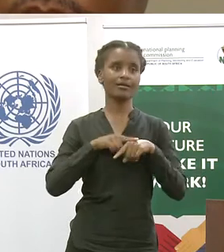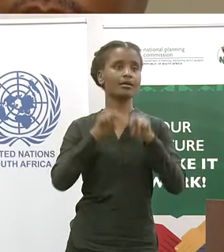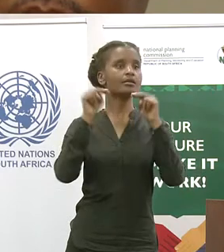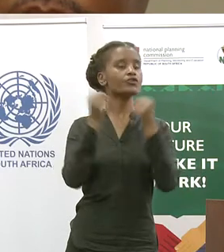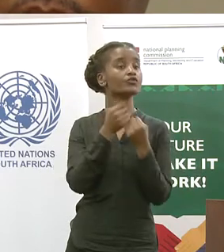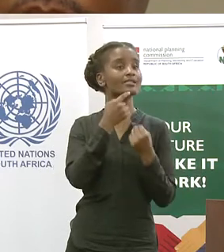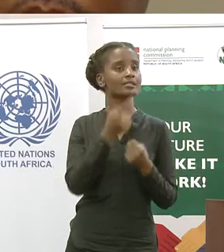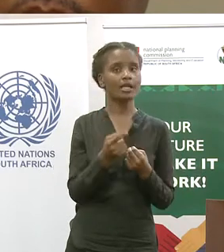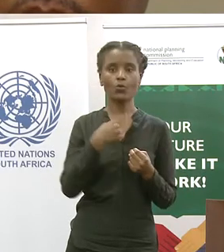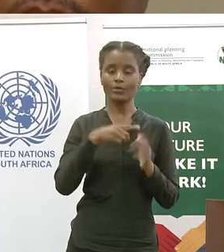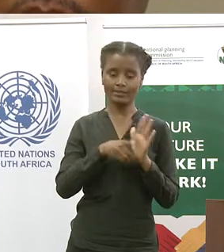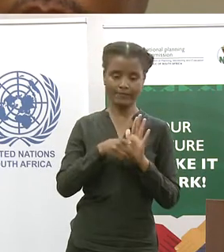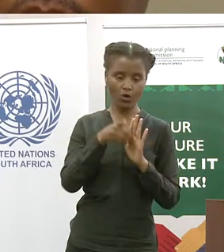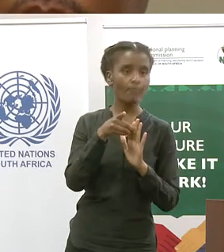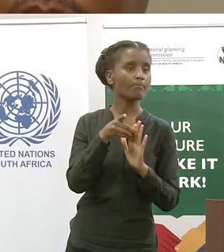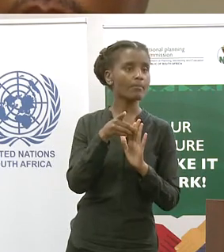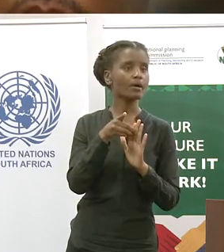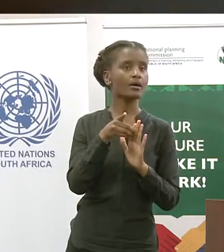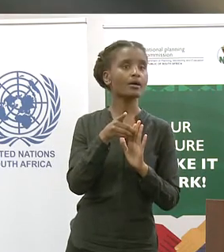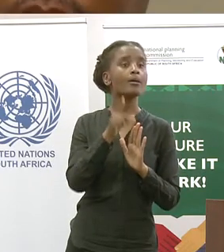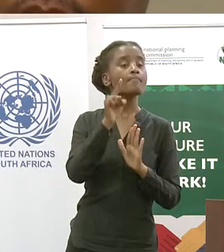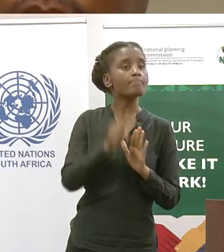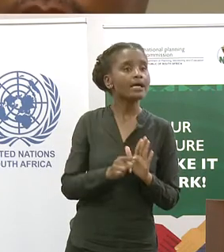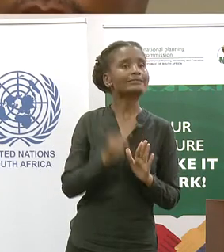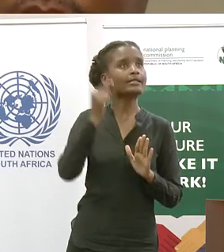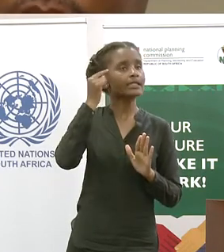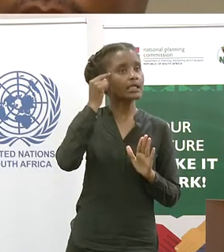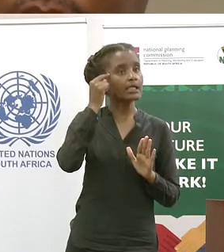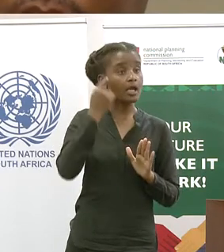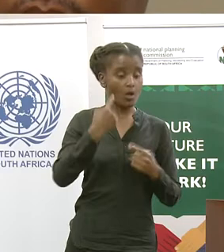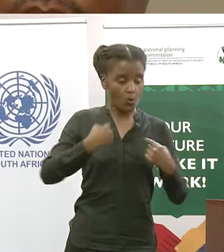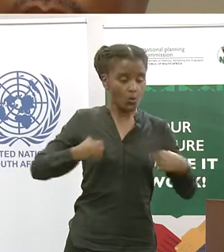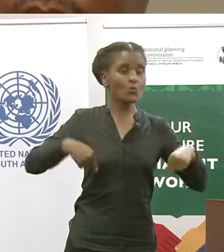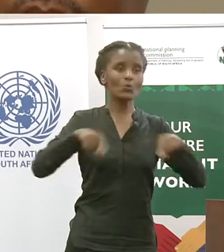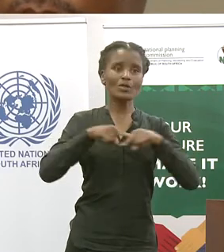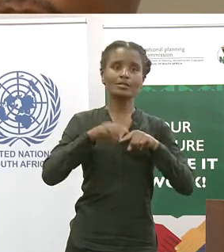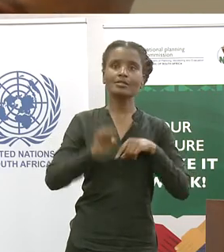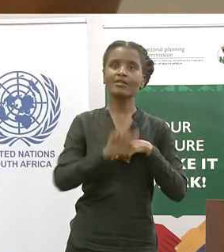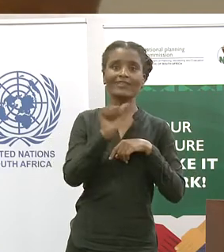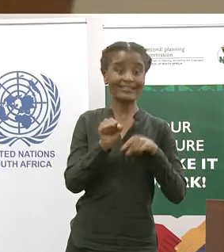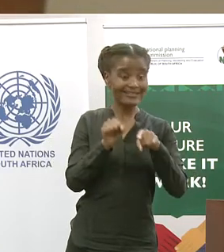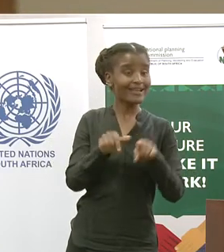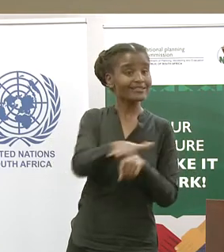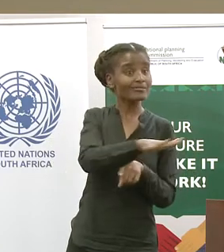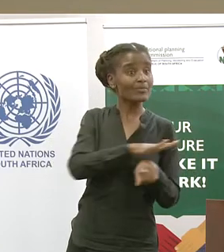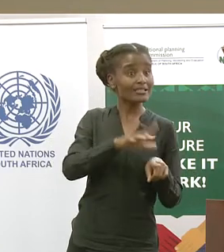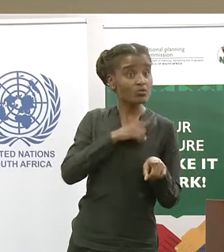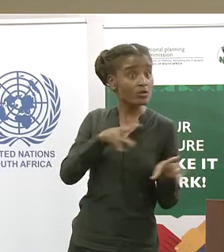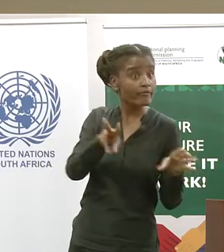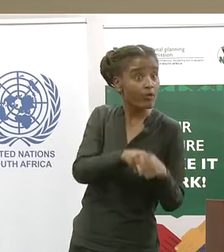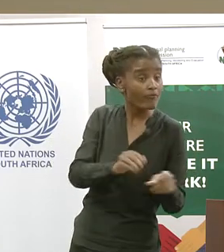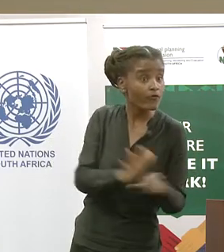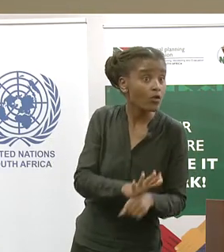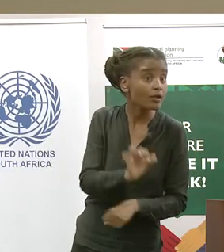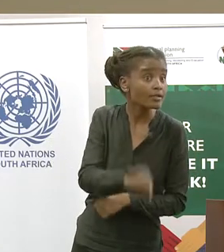develop industrialization, to what extent are we, as South Africans, occupying that space?